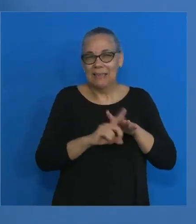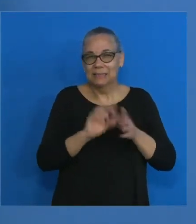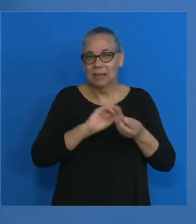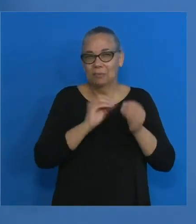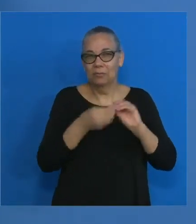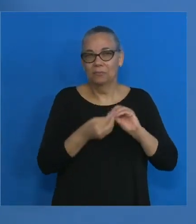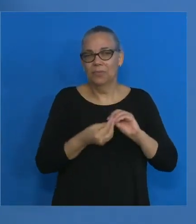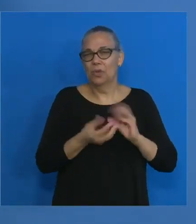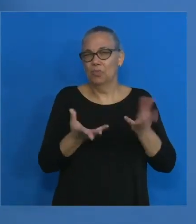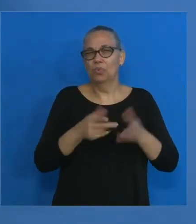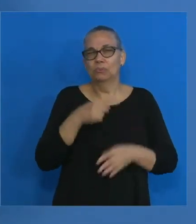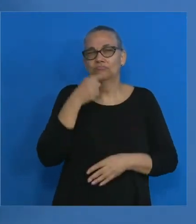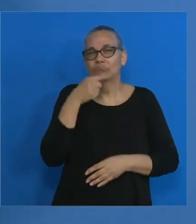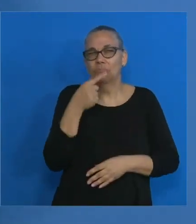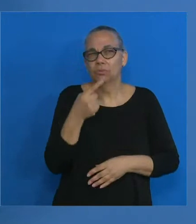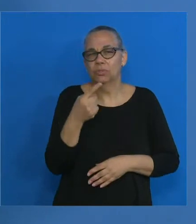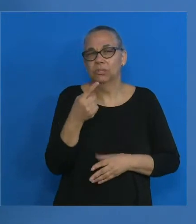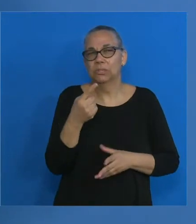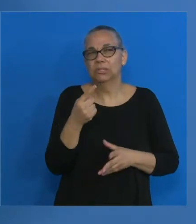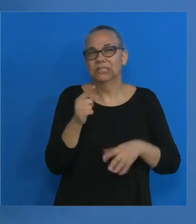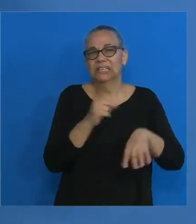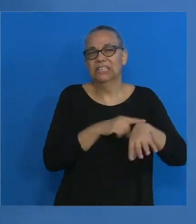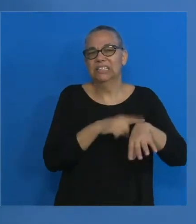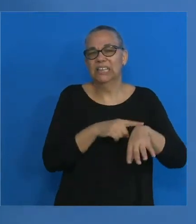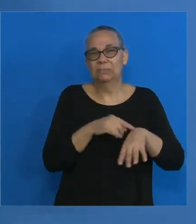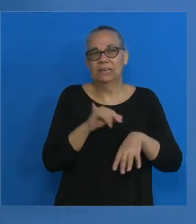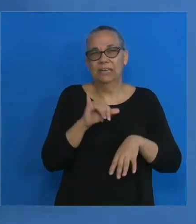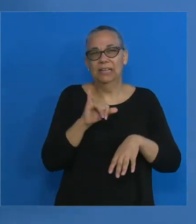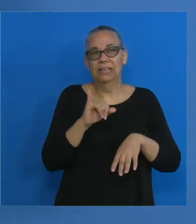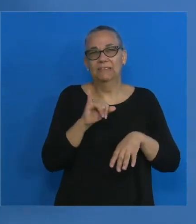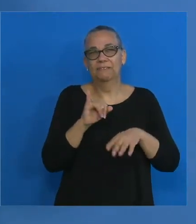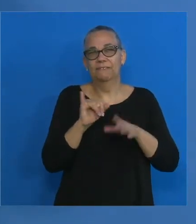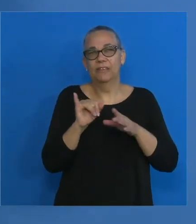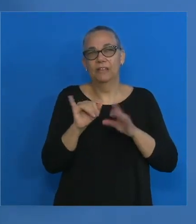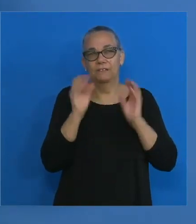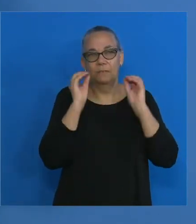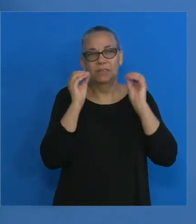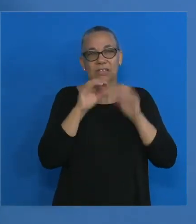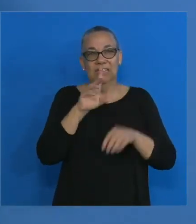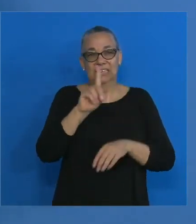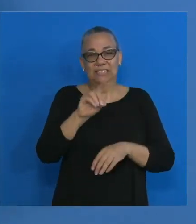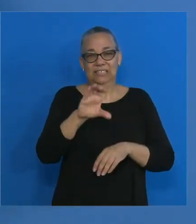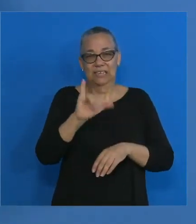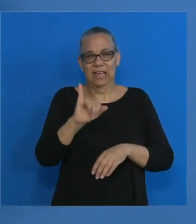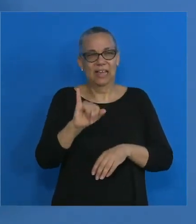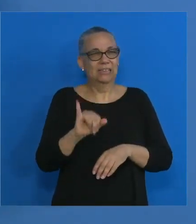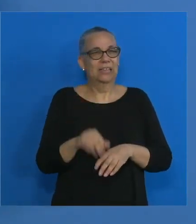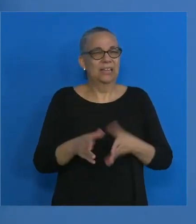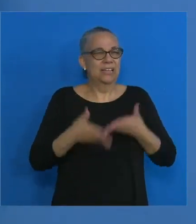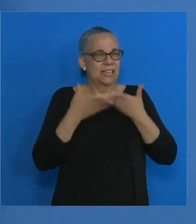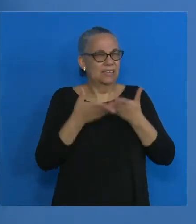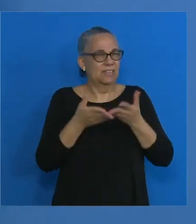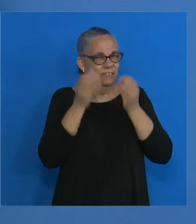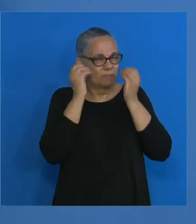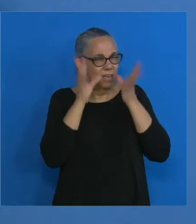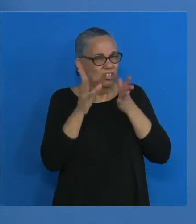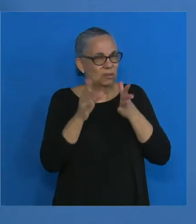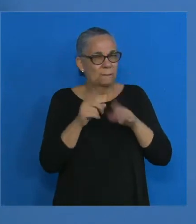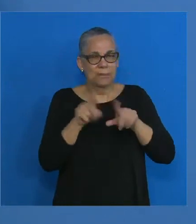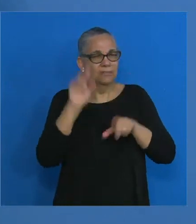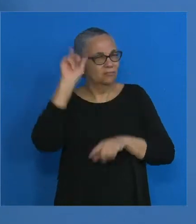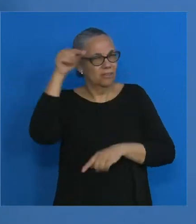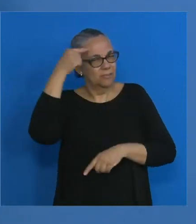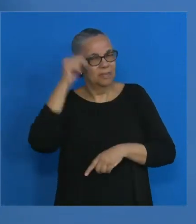timely information. DCI released multiple press releases yesterday, but the government did not release any COVID testing and case numbers